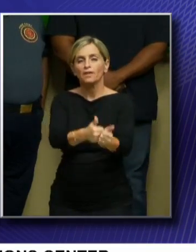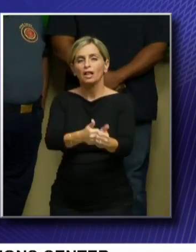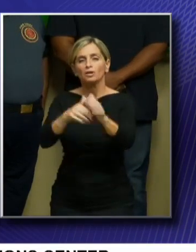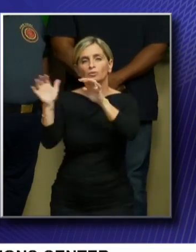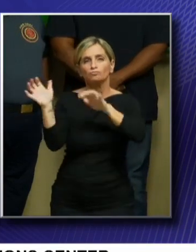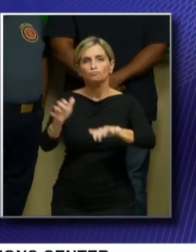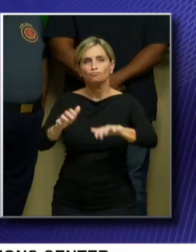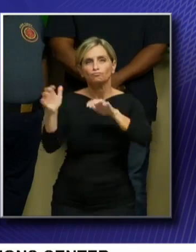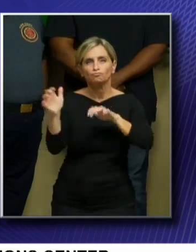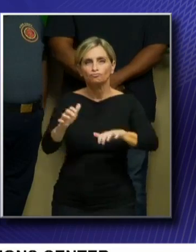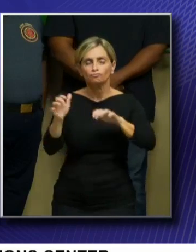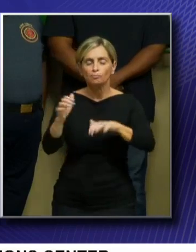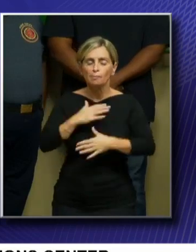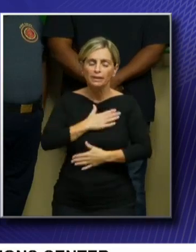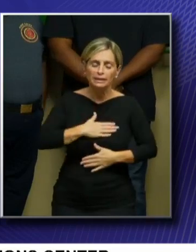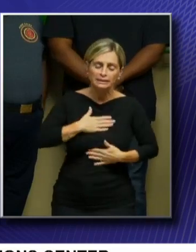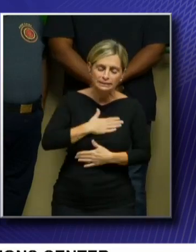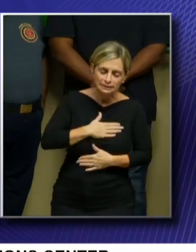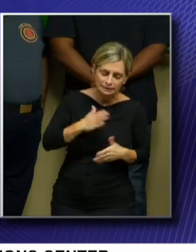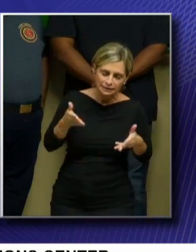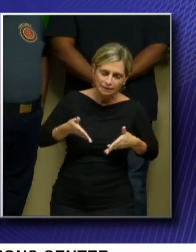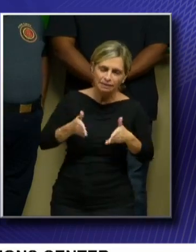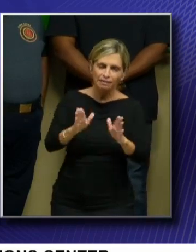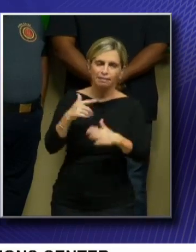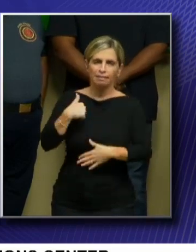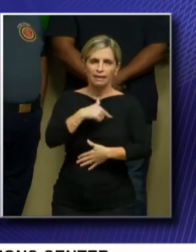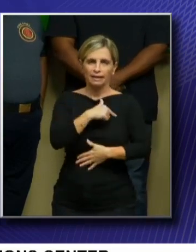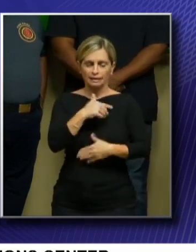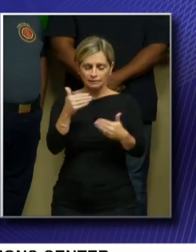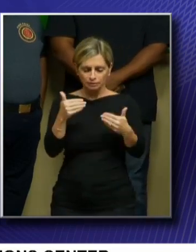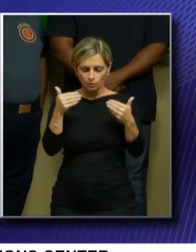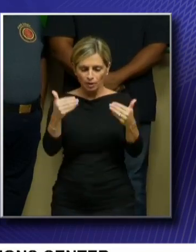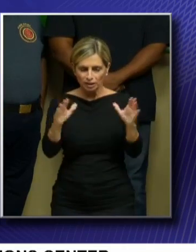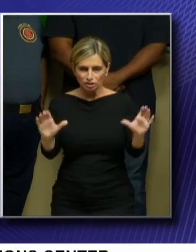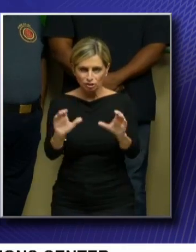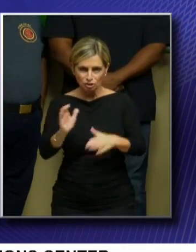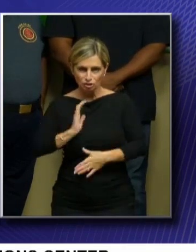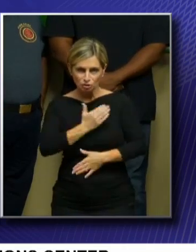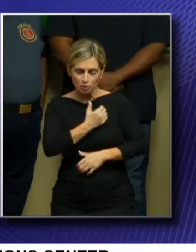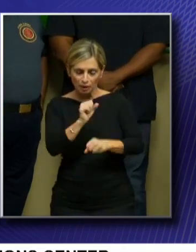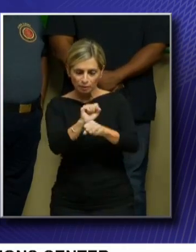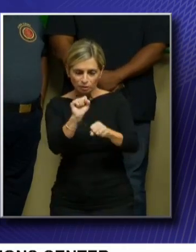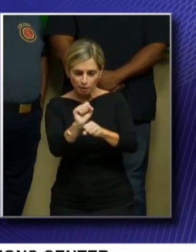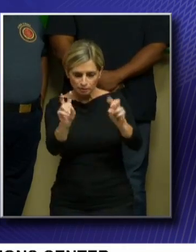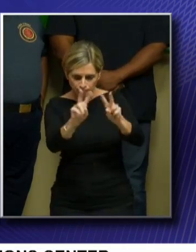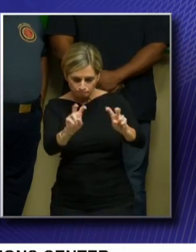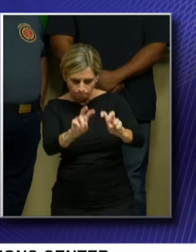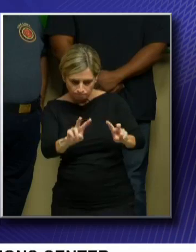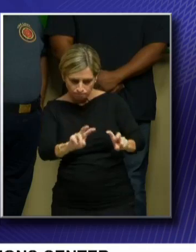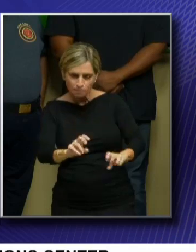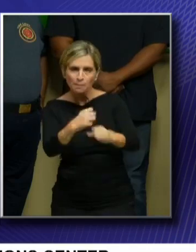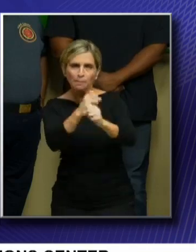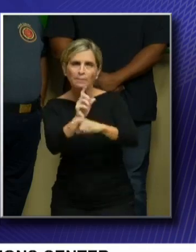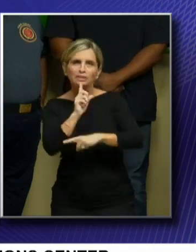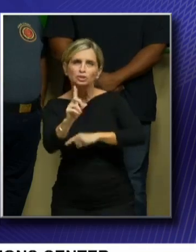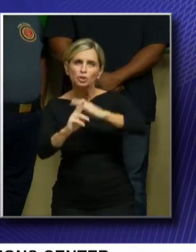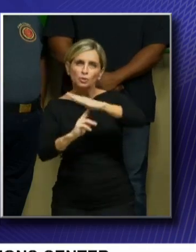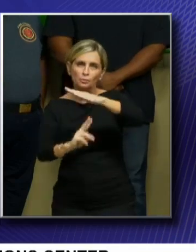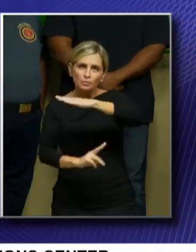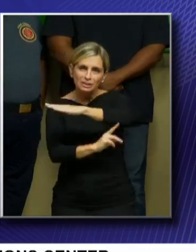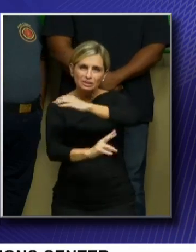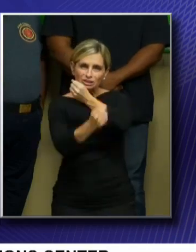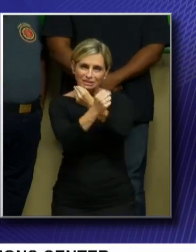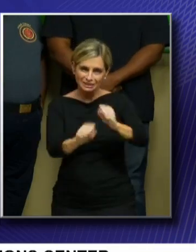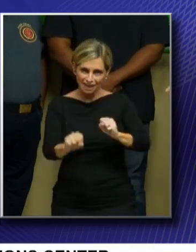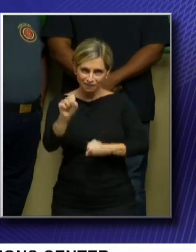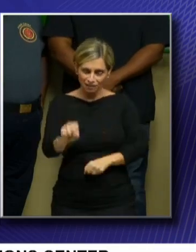us do our job. Let us get out, assess the damage, make sure that the bridges are safe for you to travel back home,